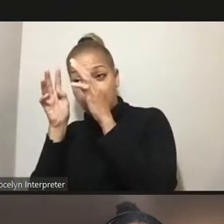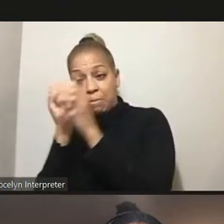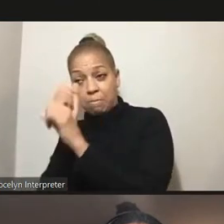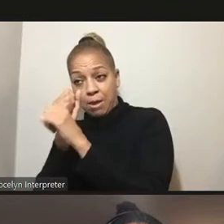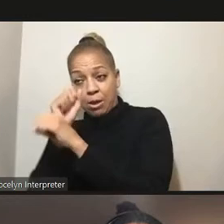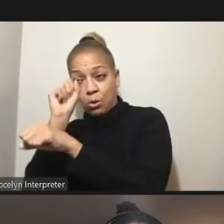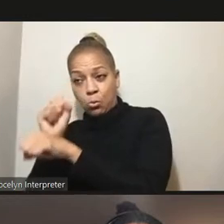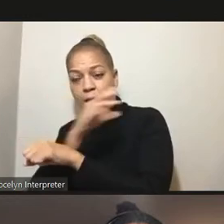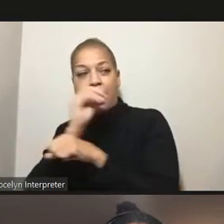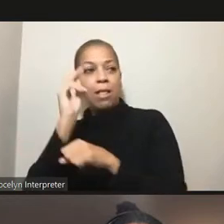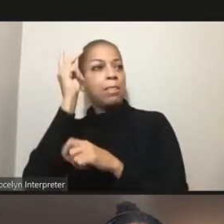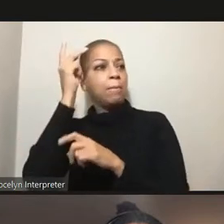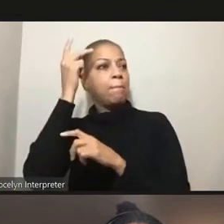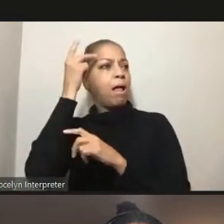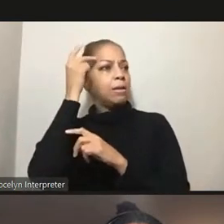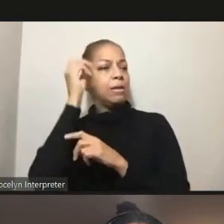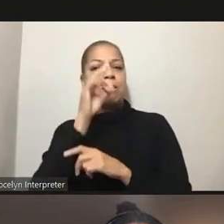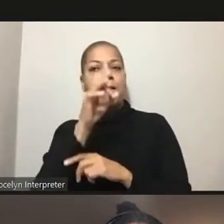of exhibiting the work.